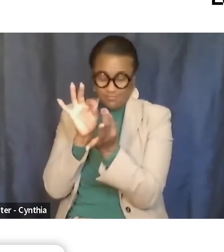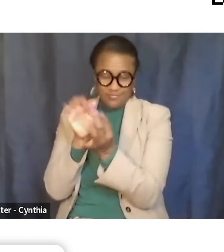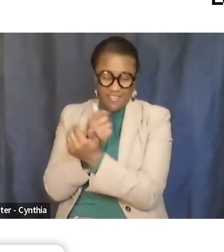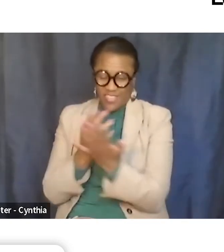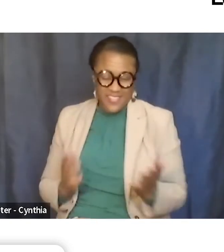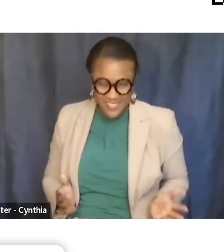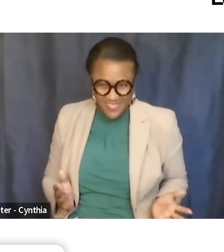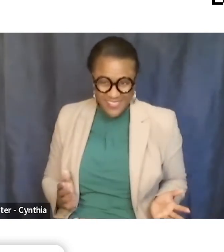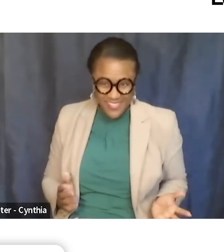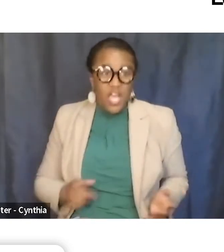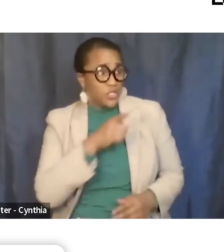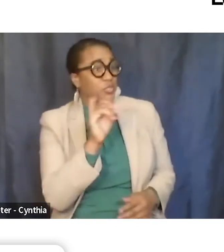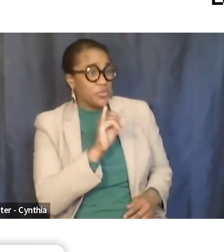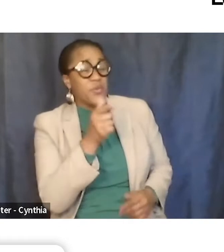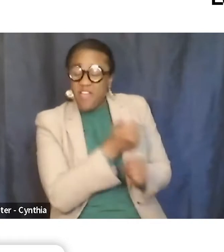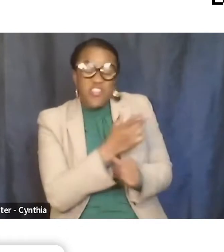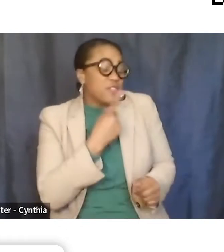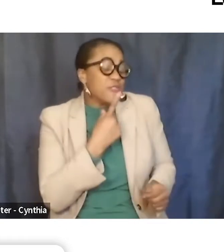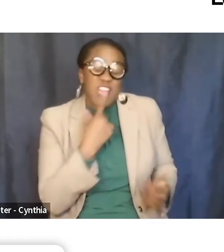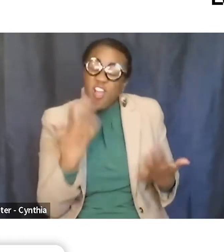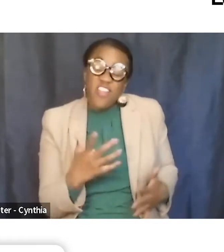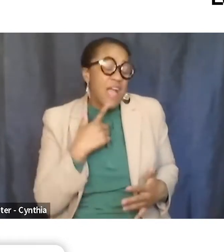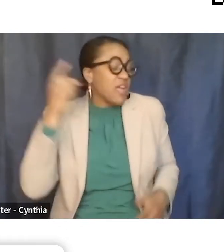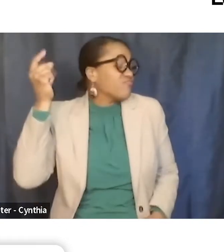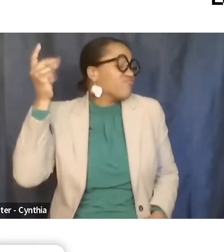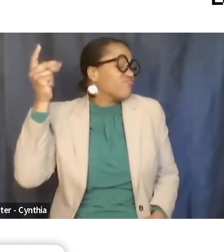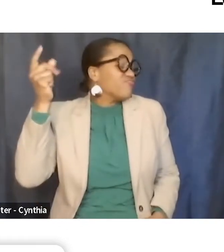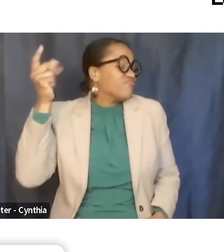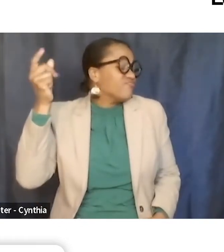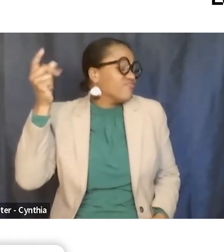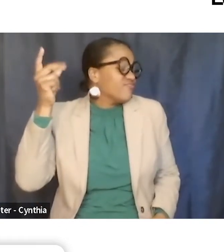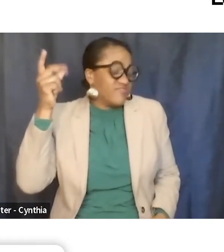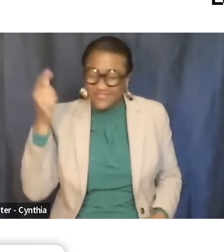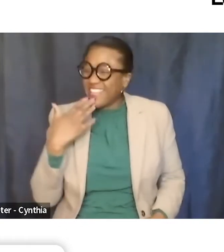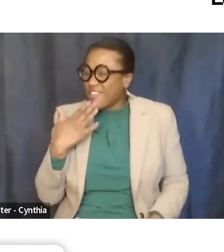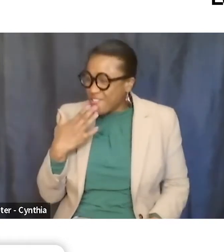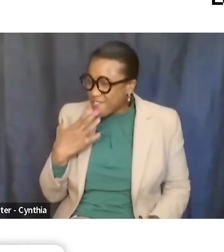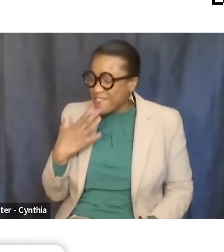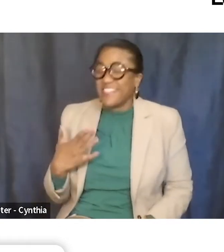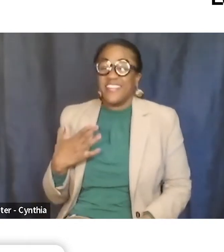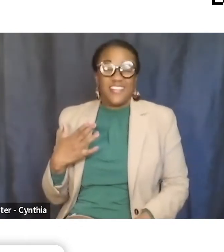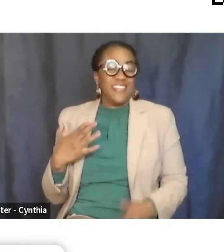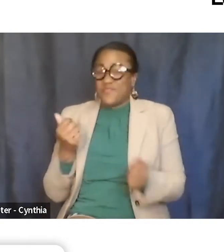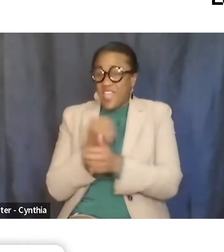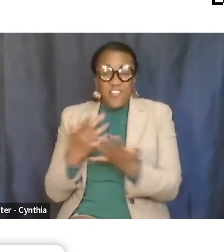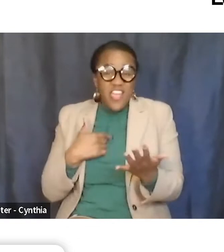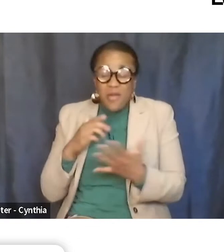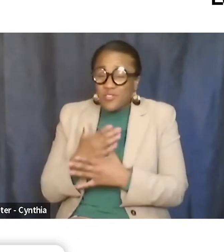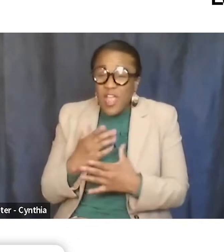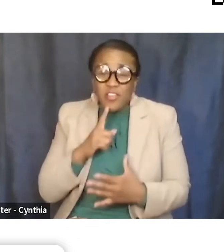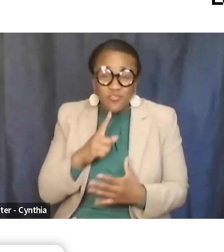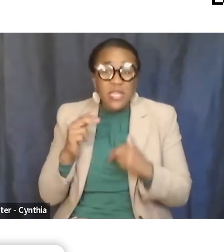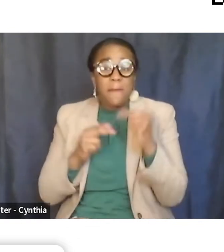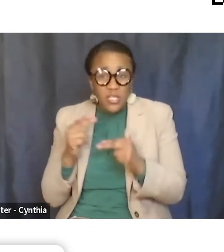So you too, everything you said too. I'm like snapping the whole presentation. Thank you. Everything that I'm sharing is built